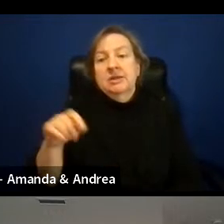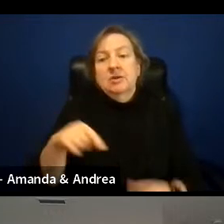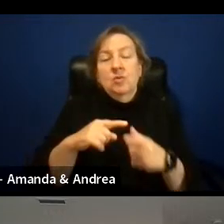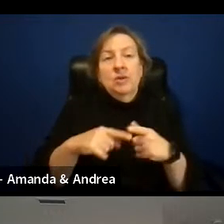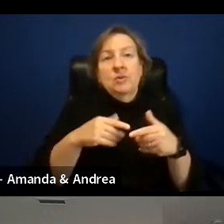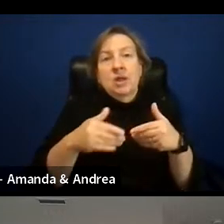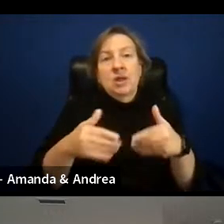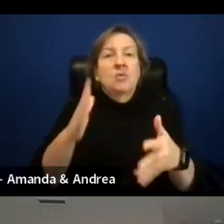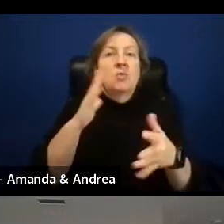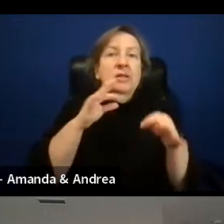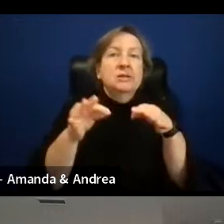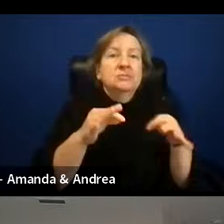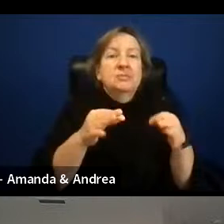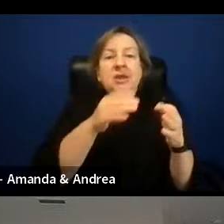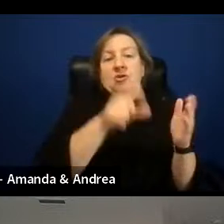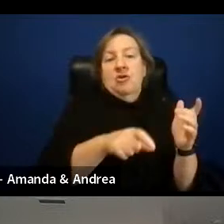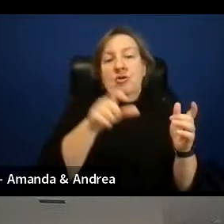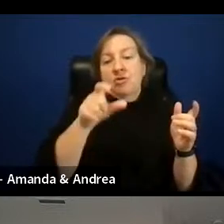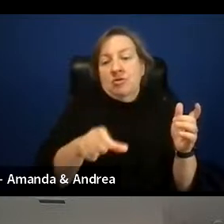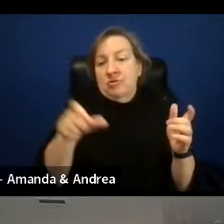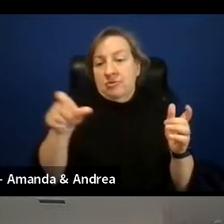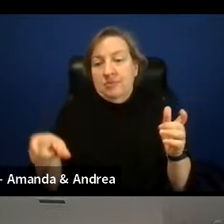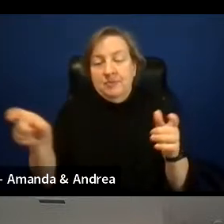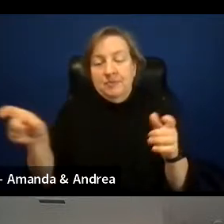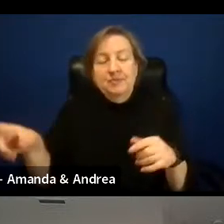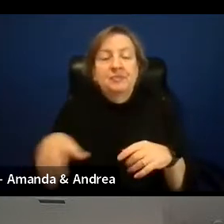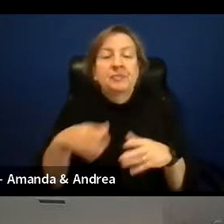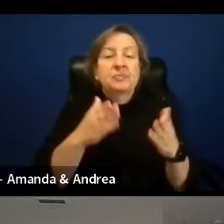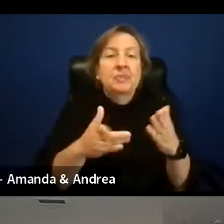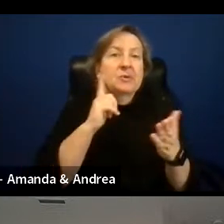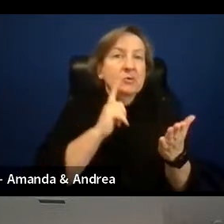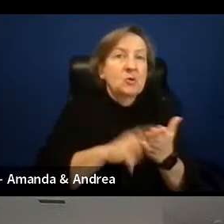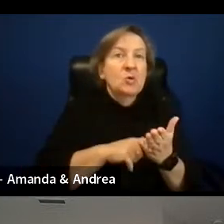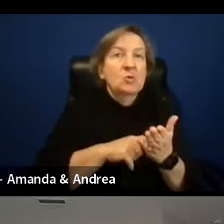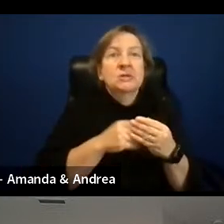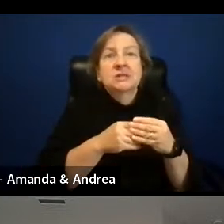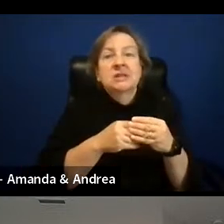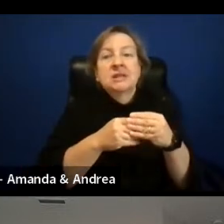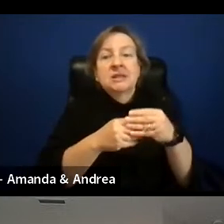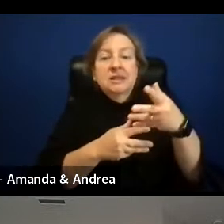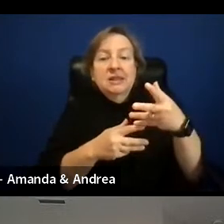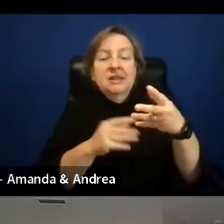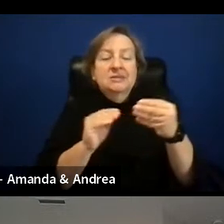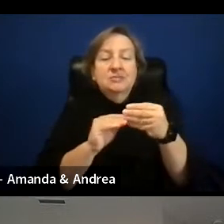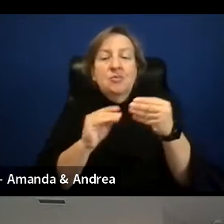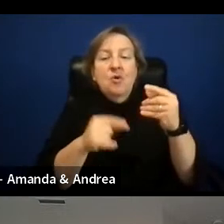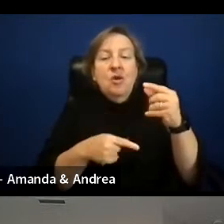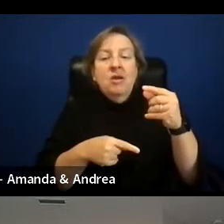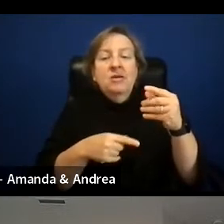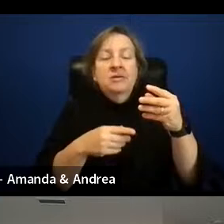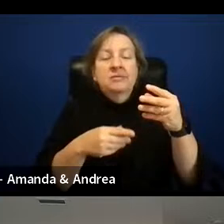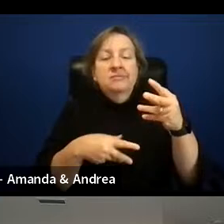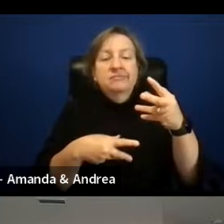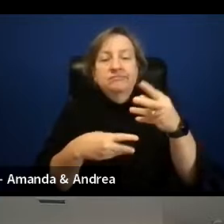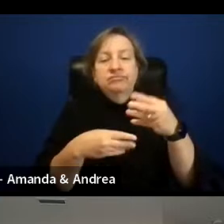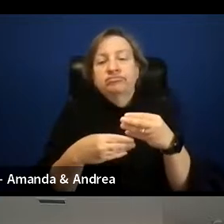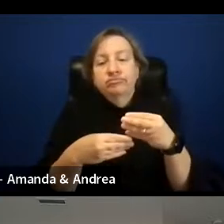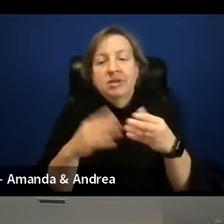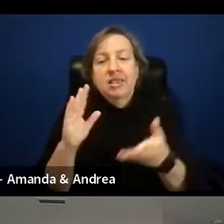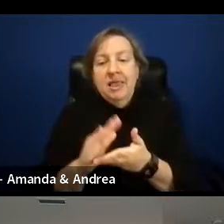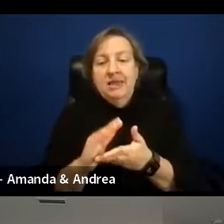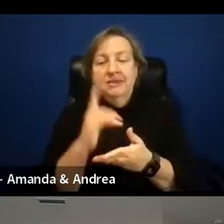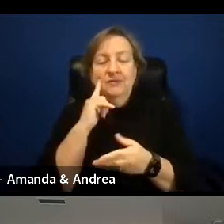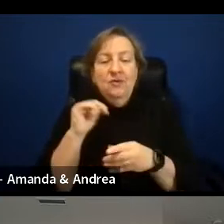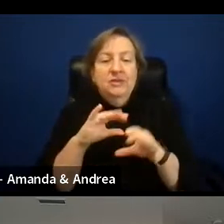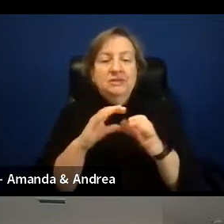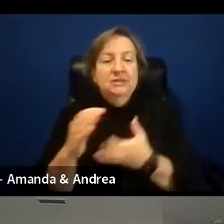those columns are. And as she said, you may notice the list is smaller, even just for this category, because as we walk through this, we'll